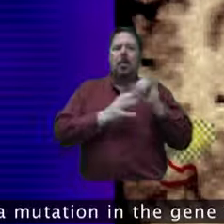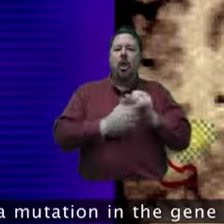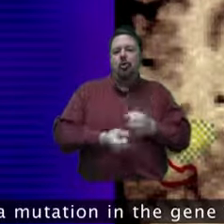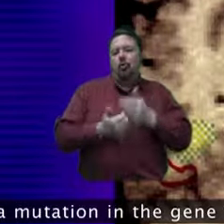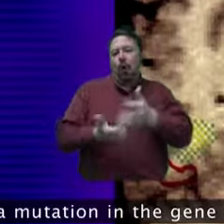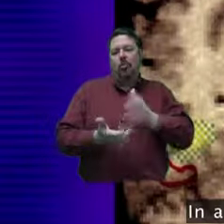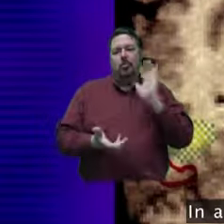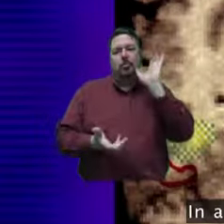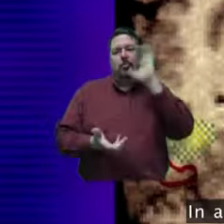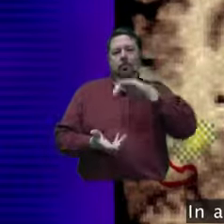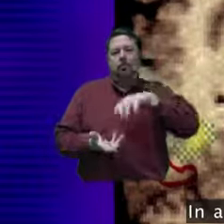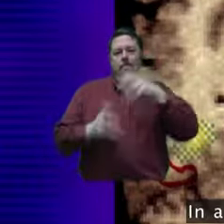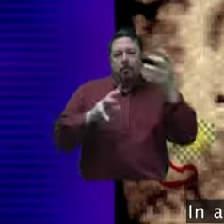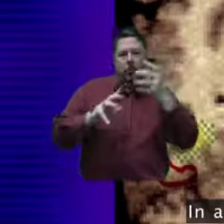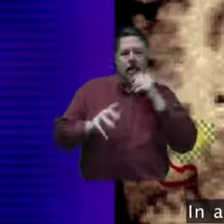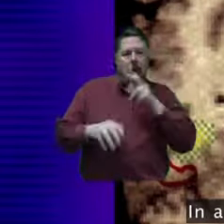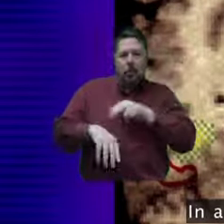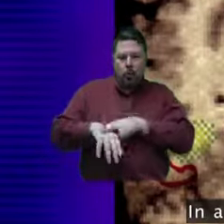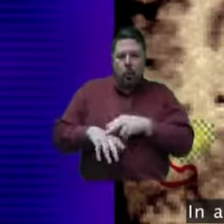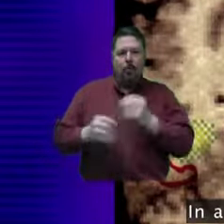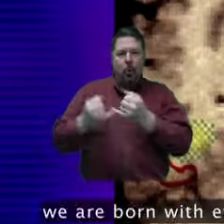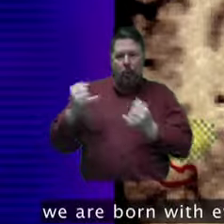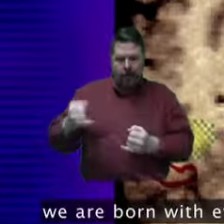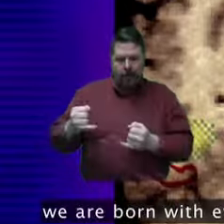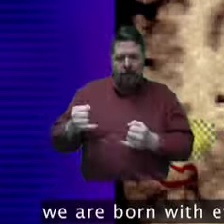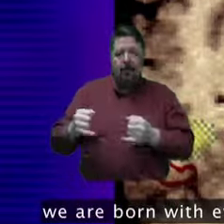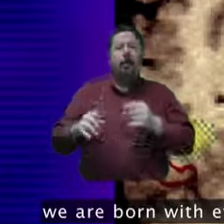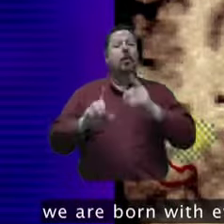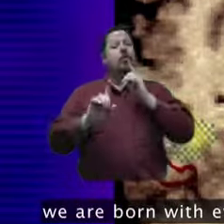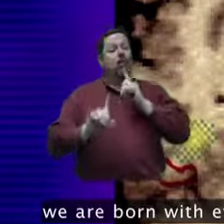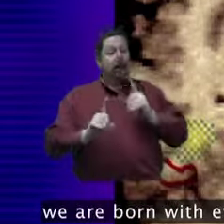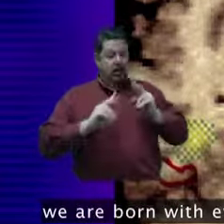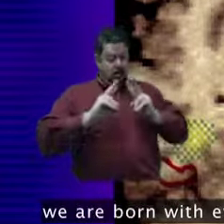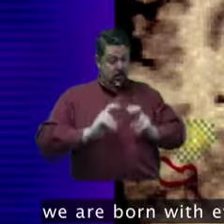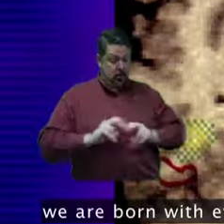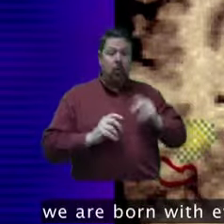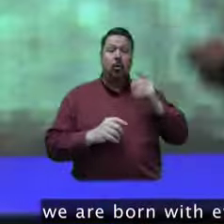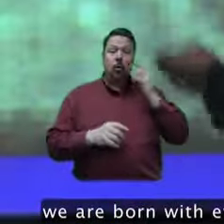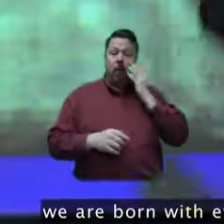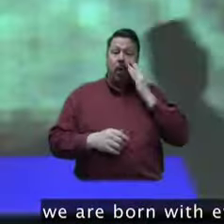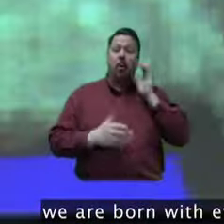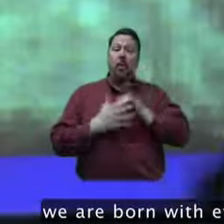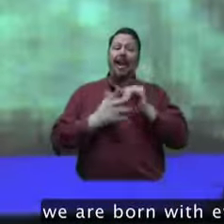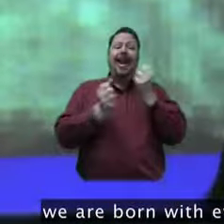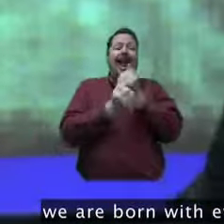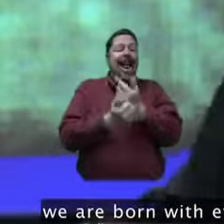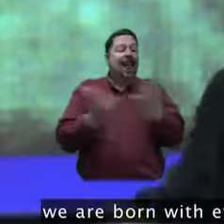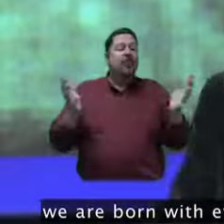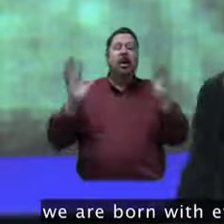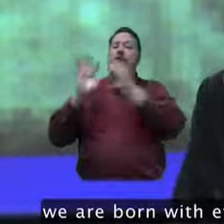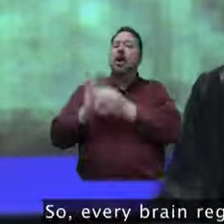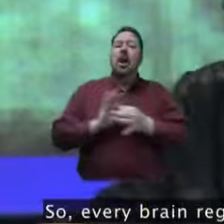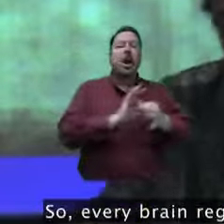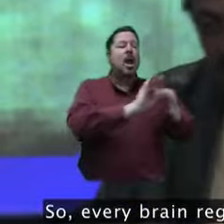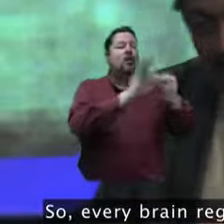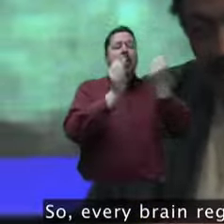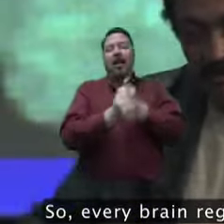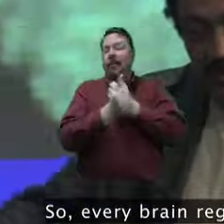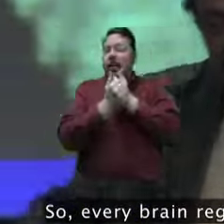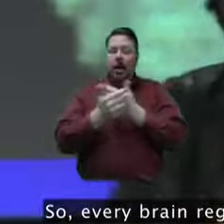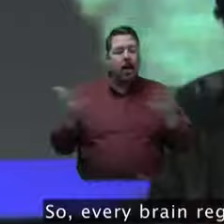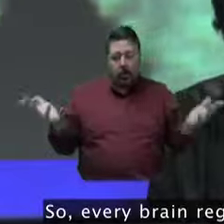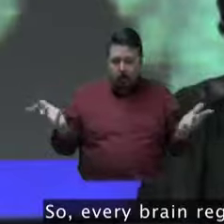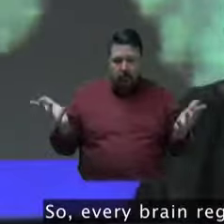causes this abnormal cross-wiring. In all of us, it turns out, we are born with everything wired to everything else. So every